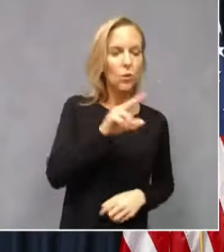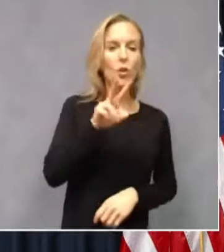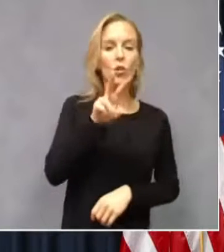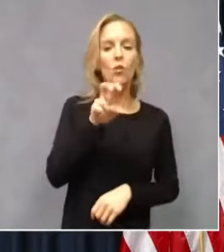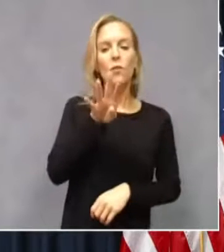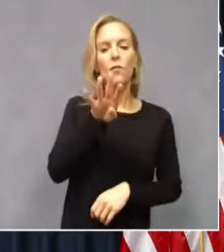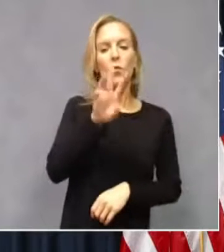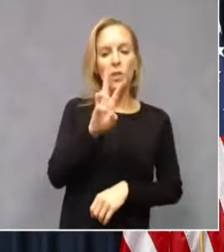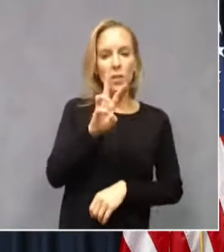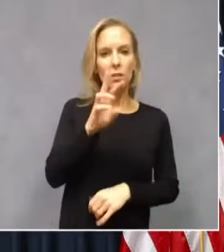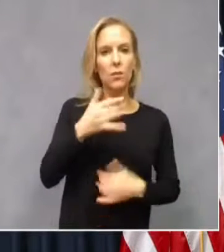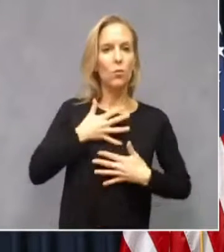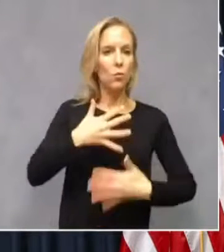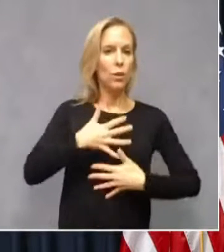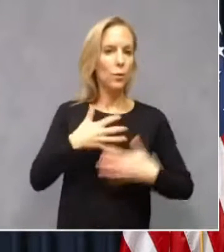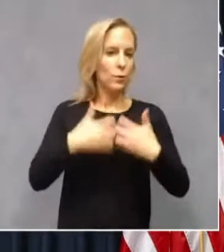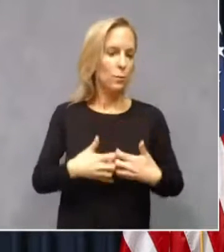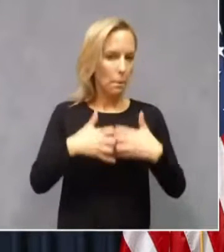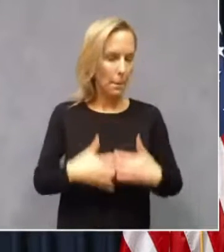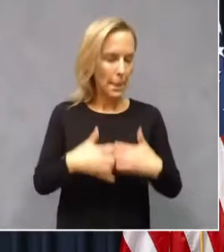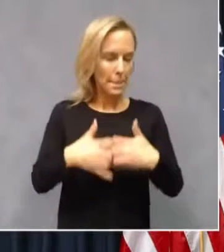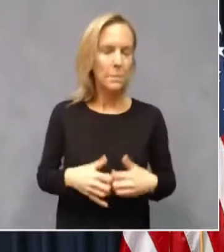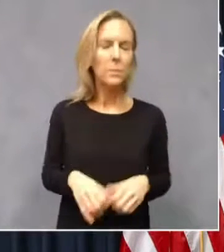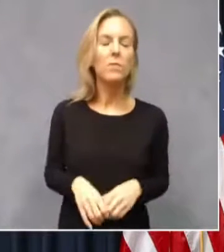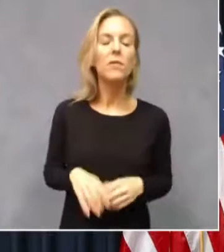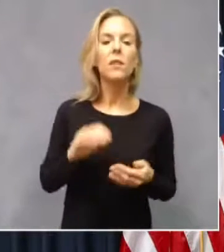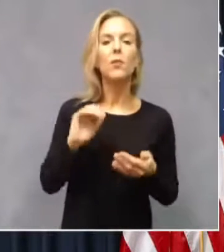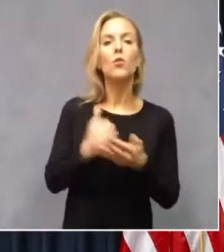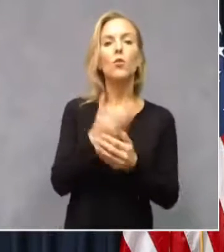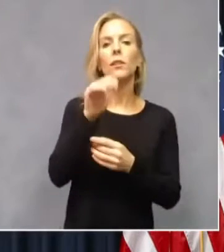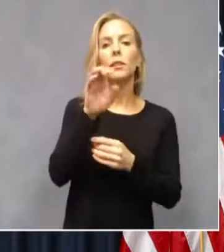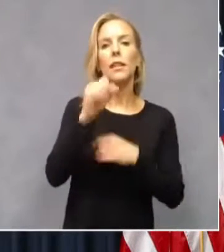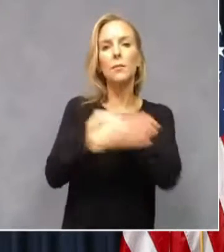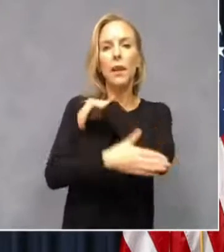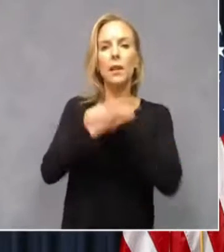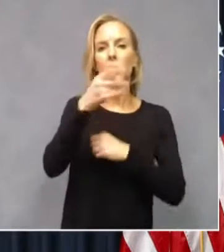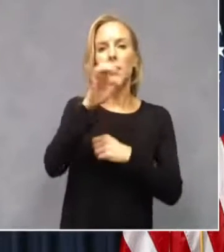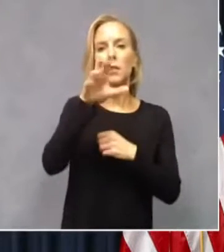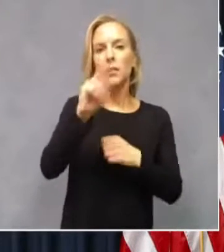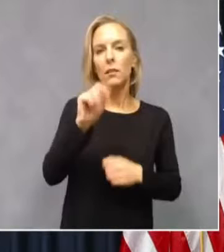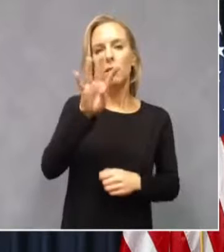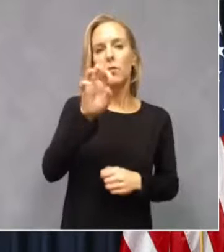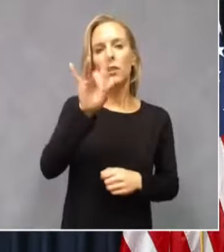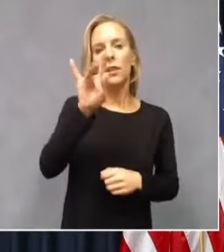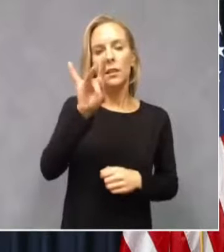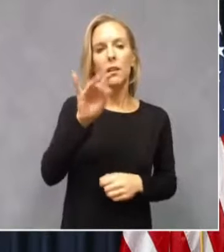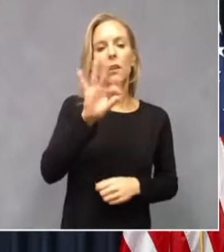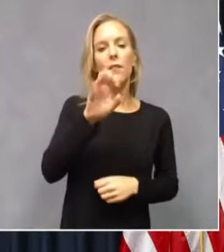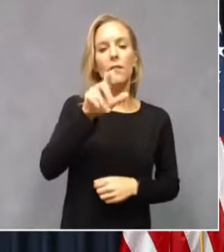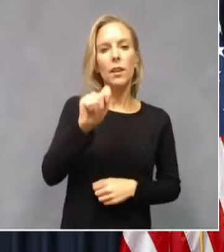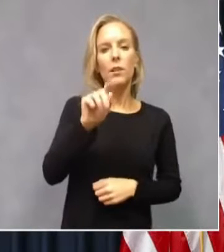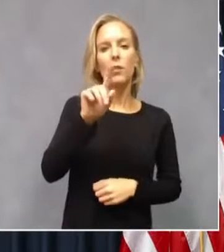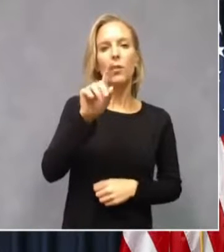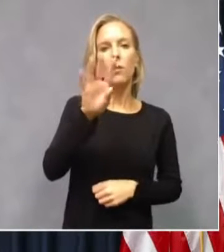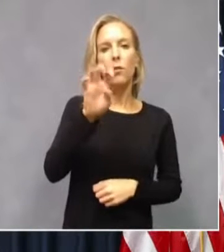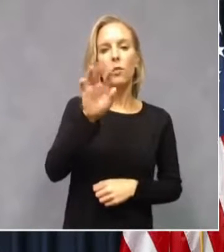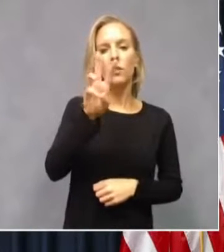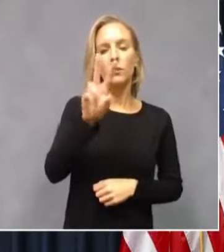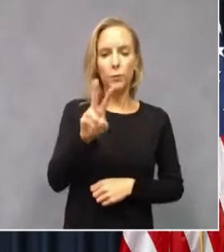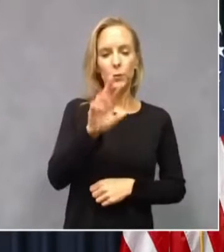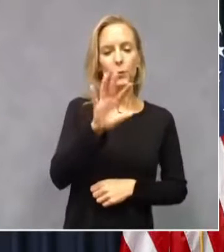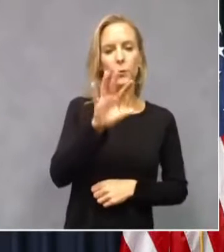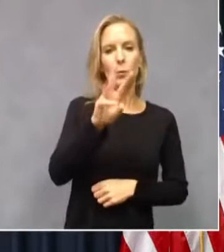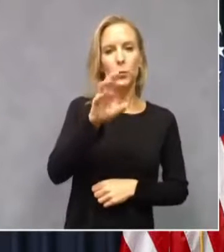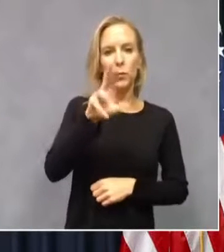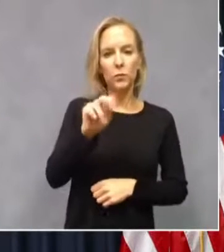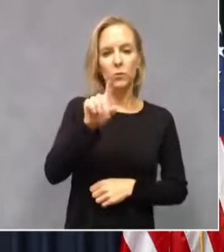on ventilators. New cases by county: Jefferson, 418, Fayette, 162, Warren,